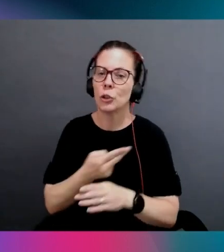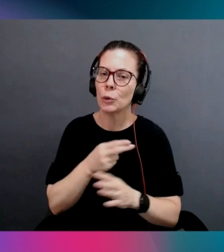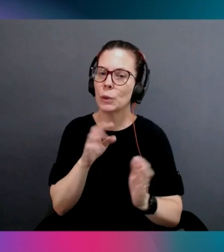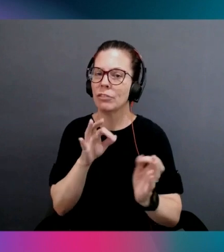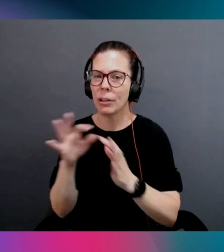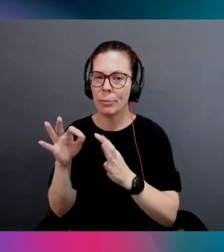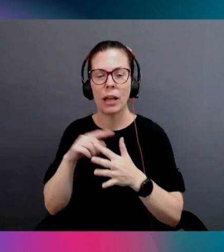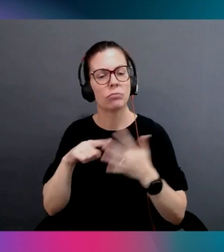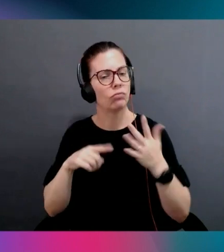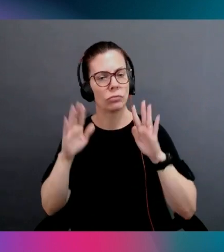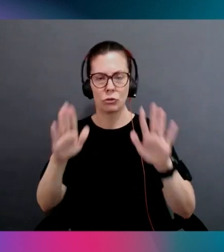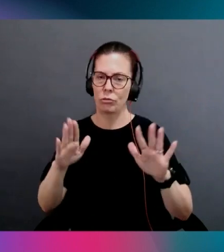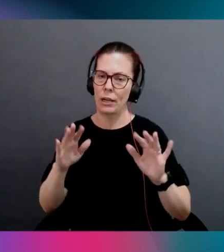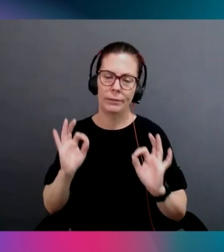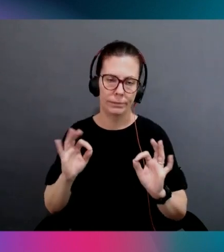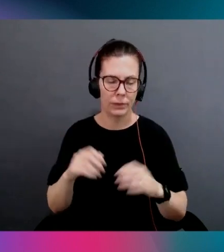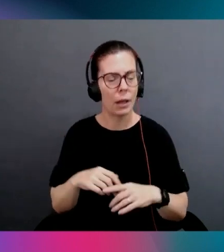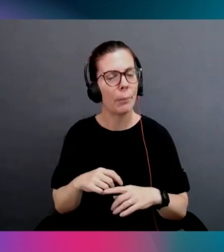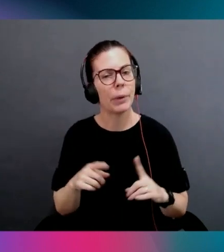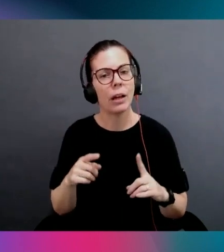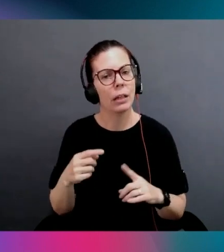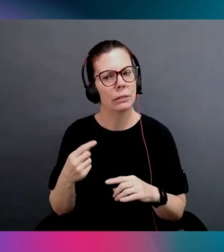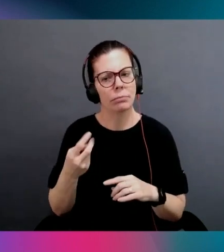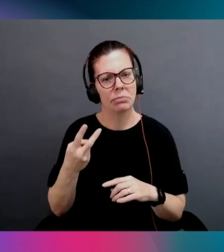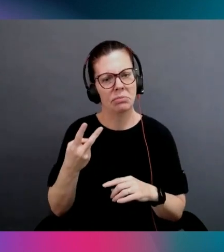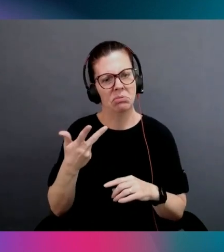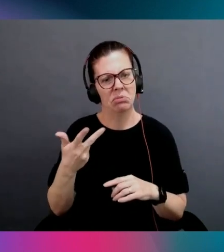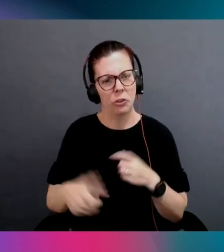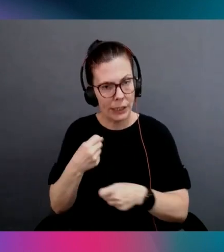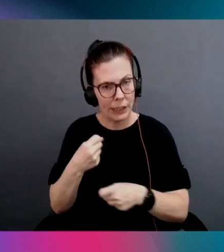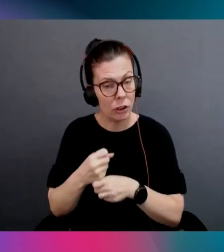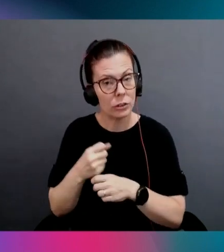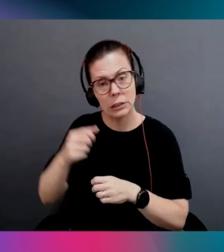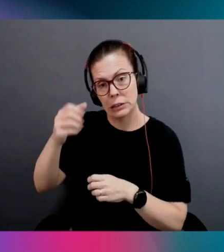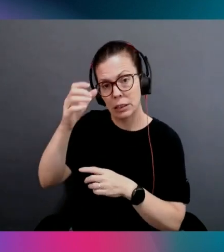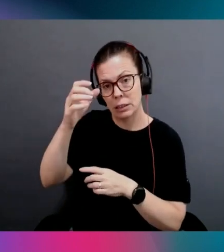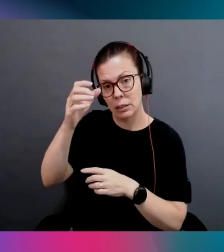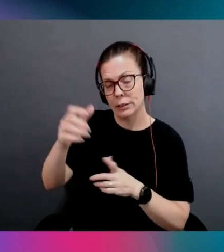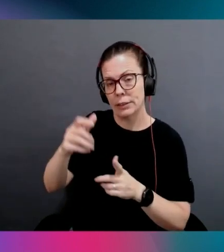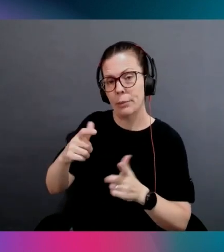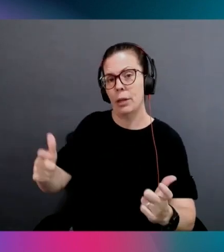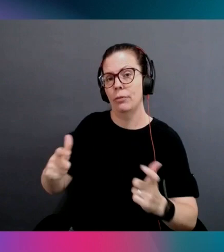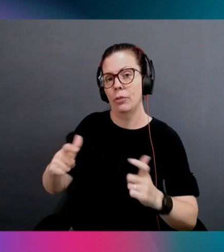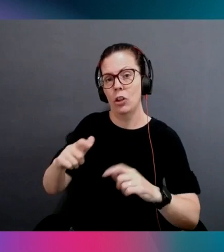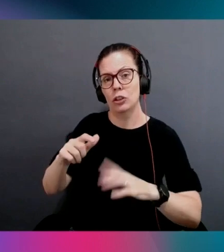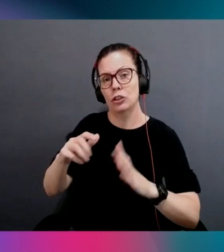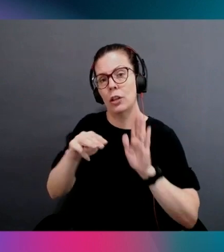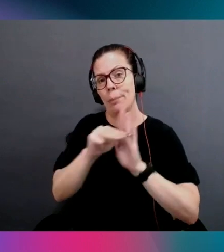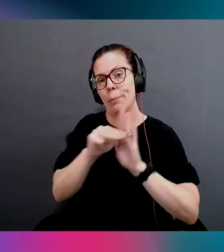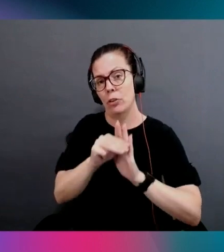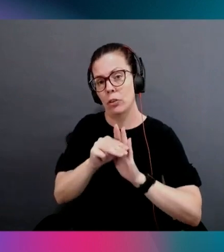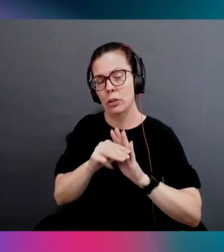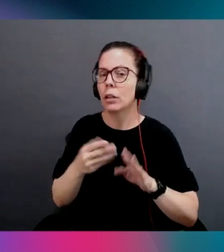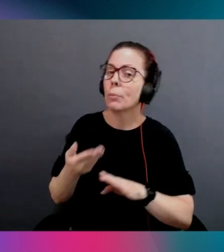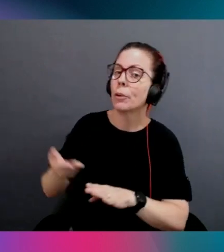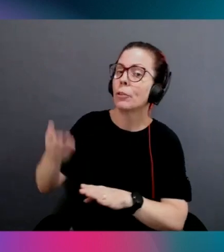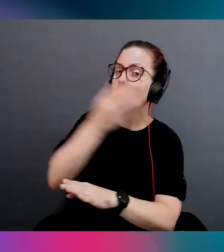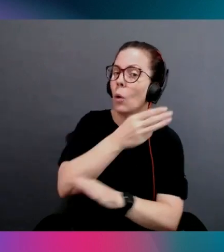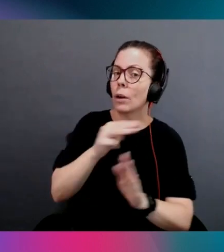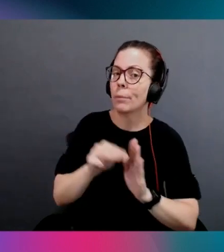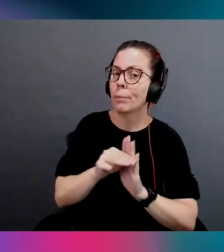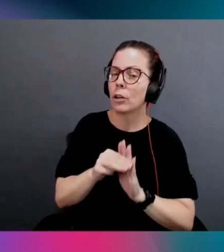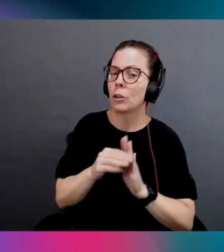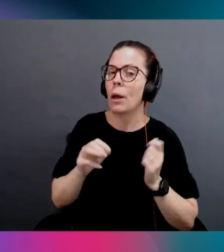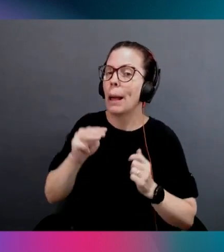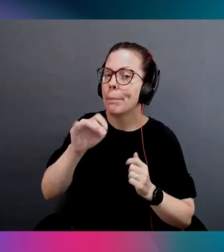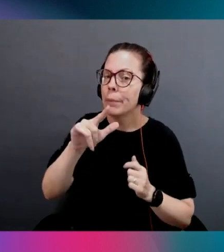great. But in the last few years, there is a concept of large models that has evolved. In the past, models used to be millions of parameters.